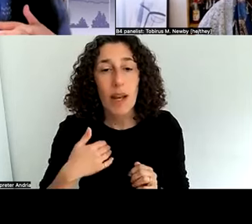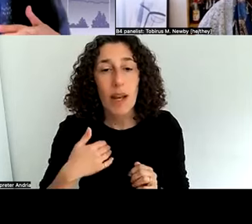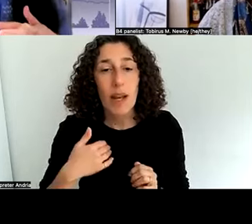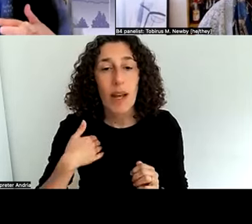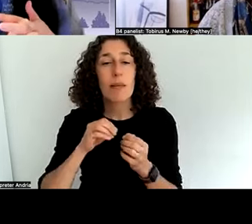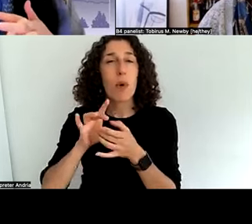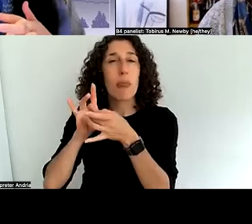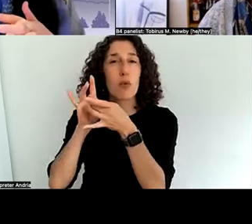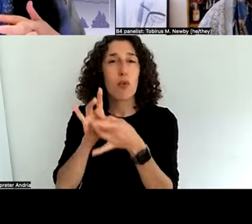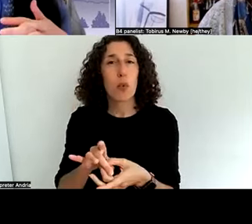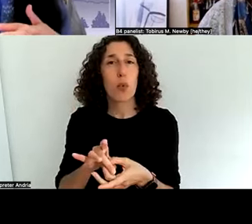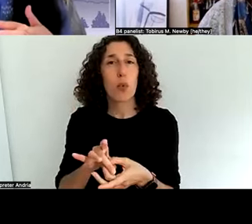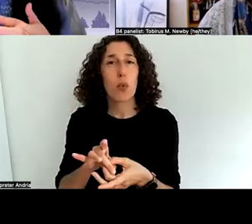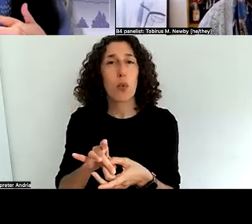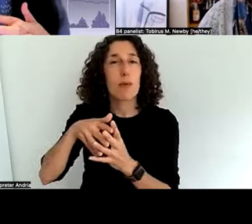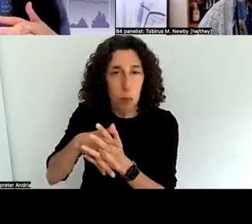important.